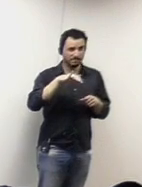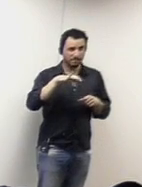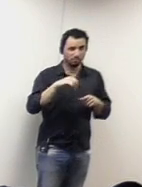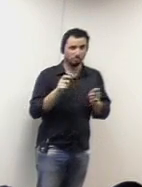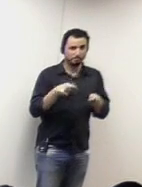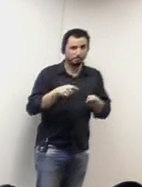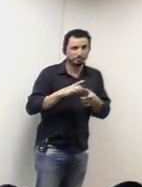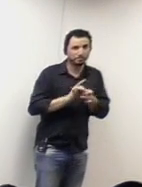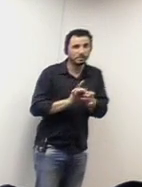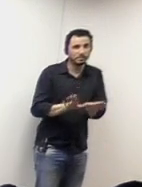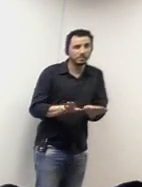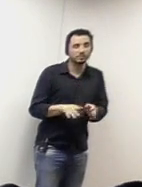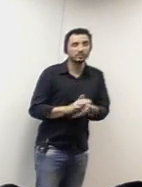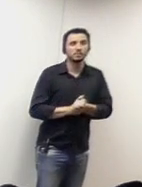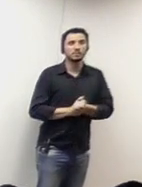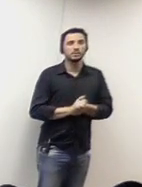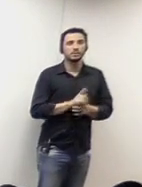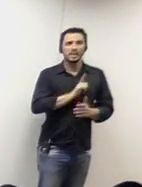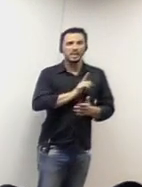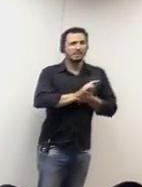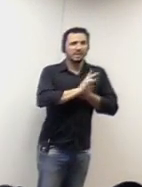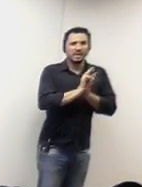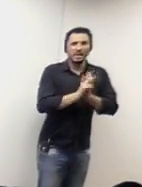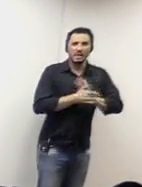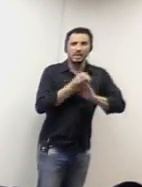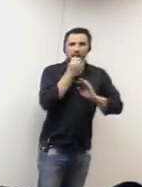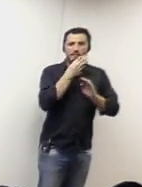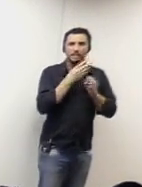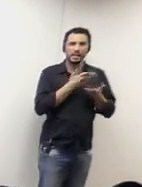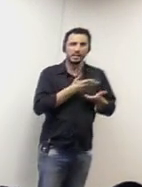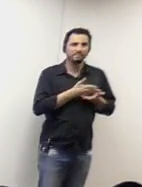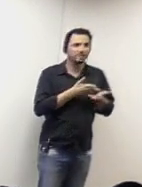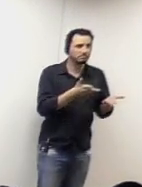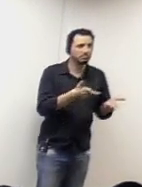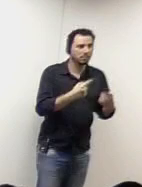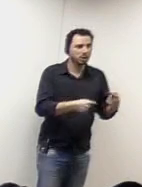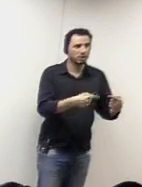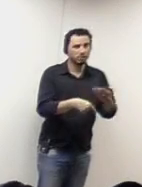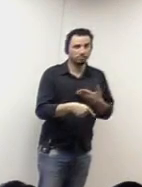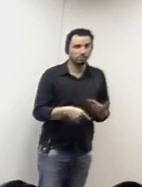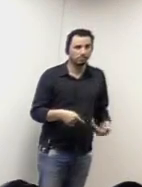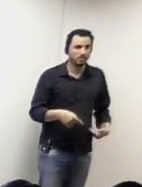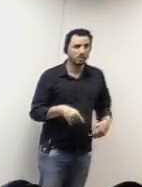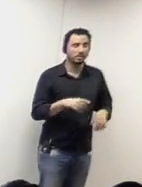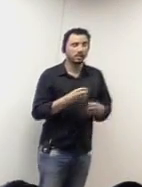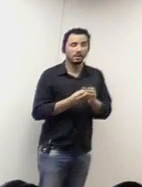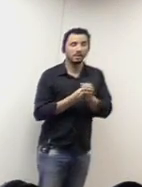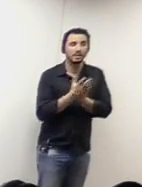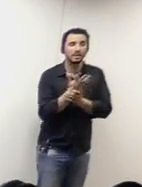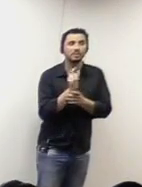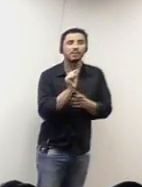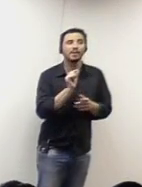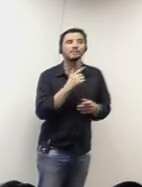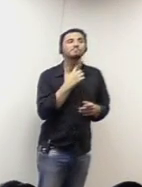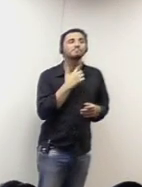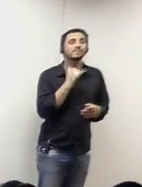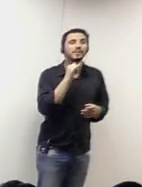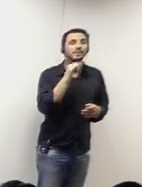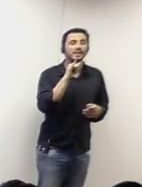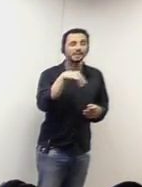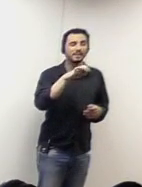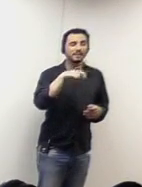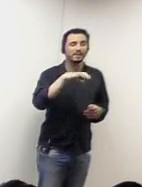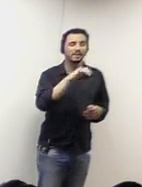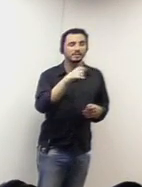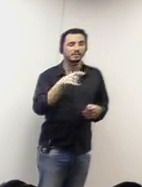There are many benefits for public policy. It can create a tension between current reality and future vision. You can draw a